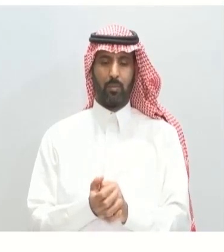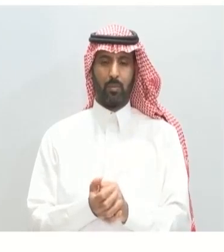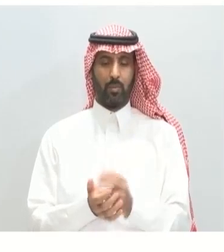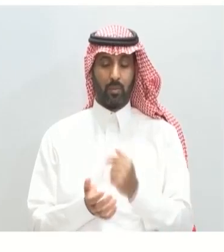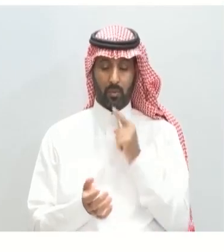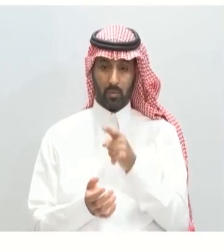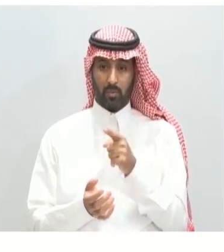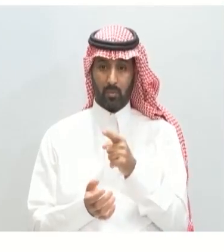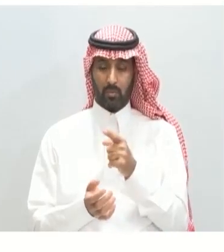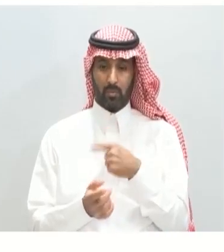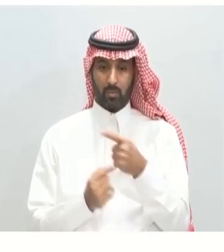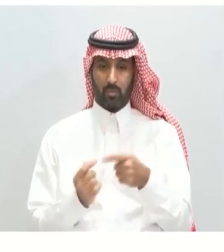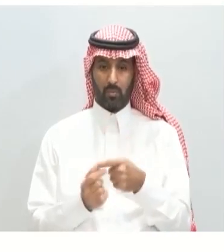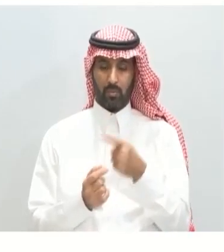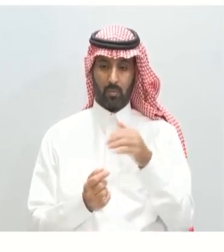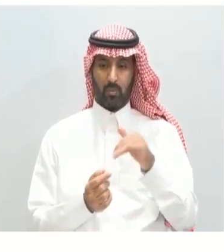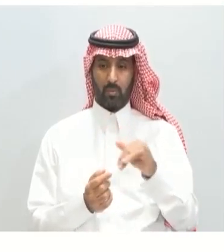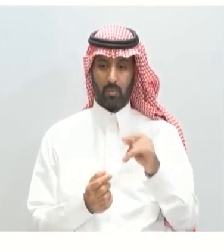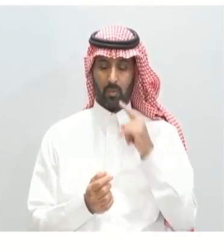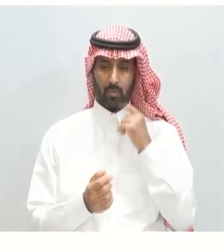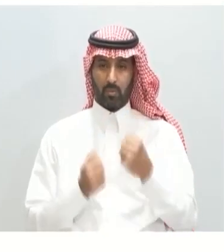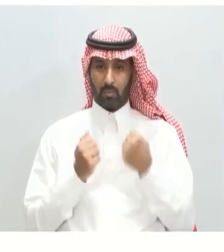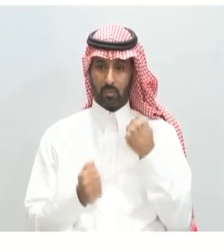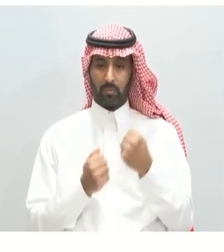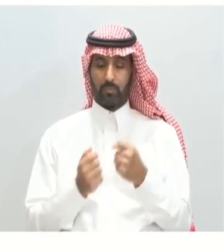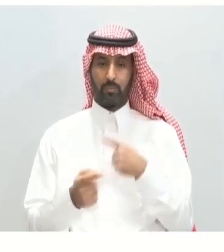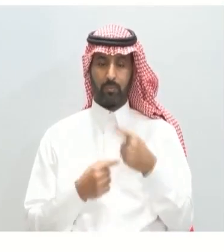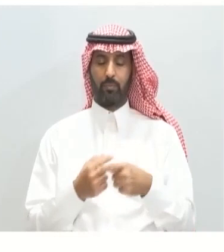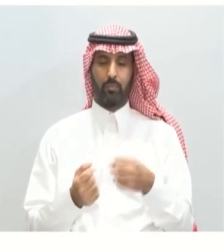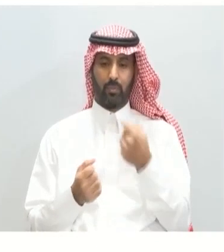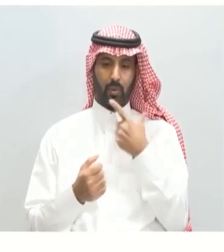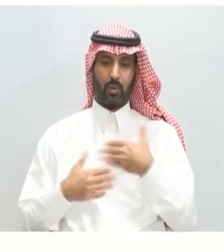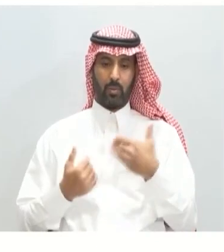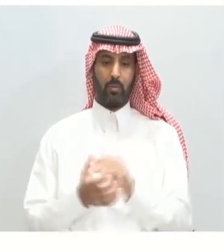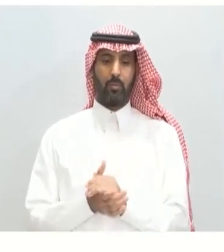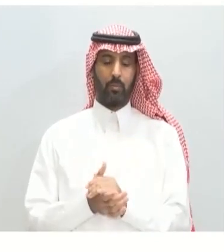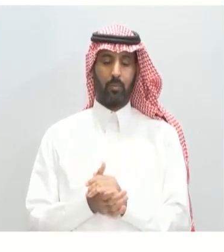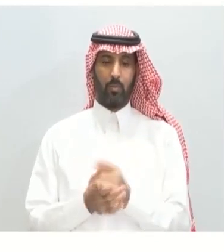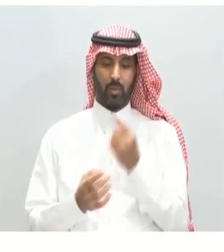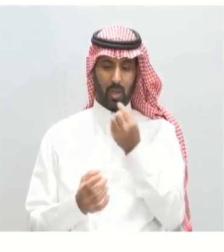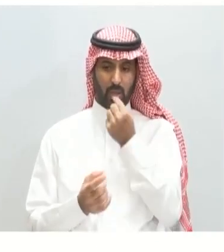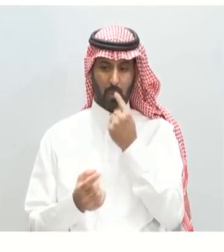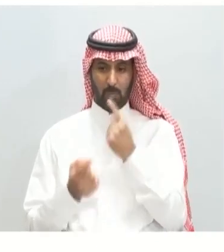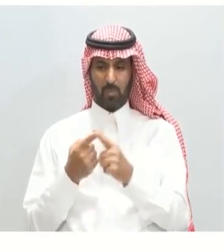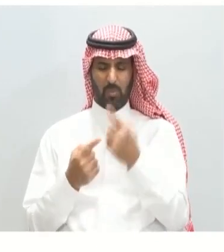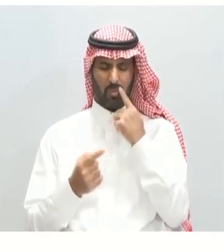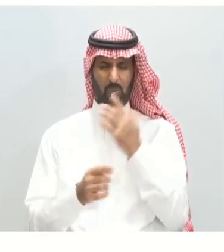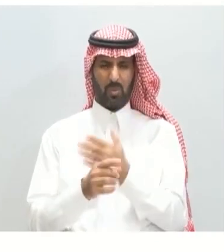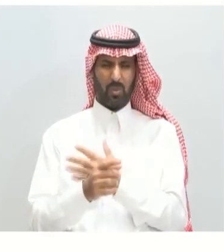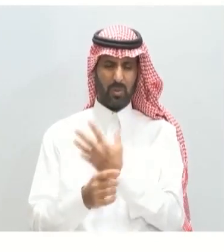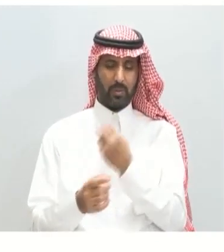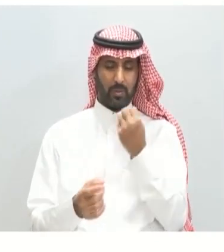doesn't mean you should give up a visit to the gym for a hearty laugh. Antibodies, they tend to get sick less